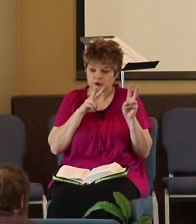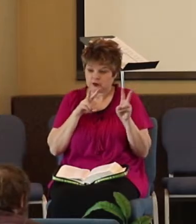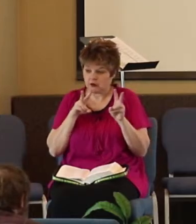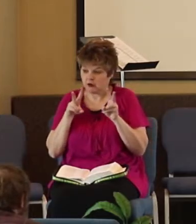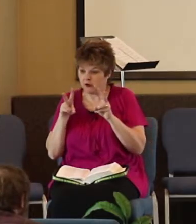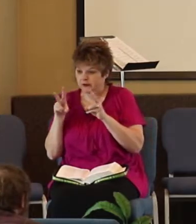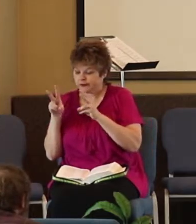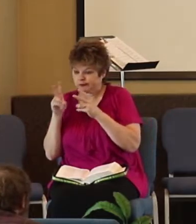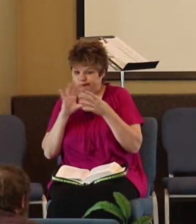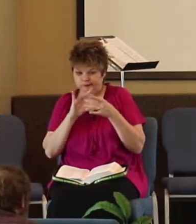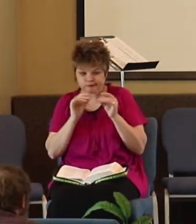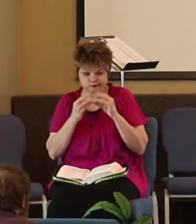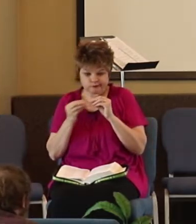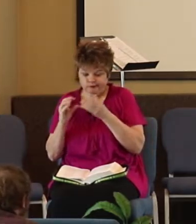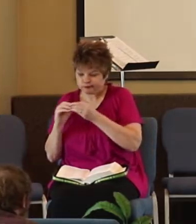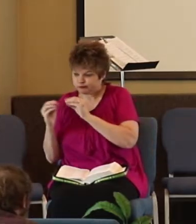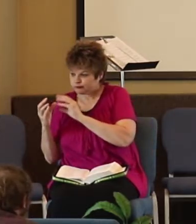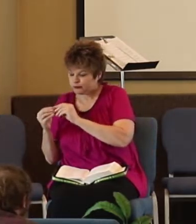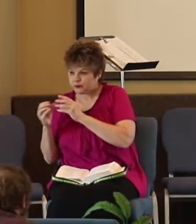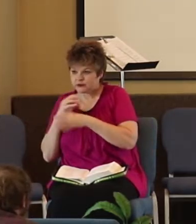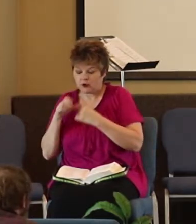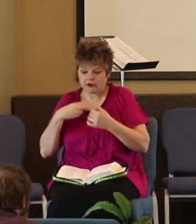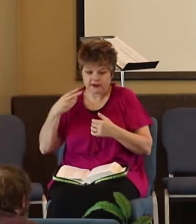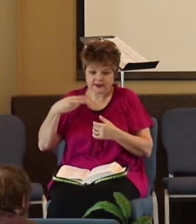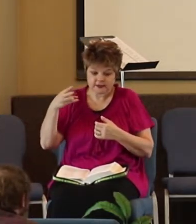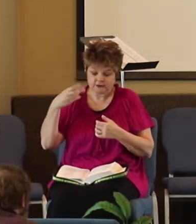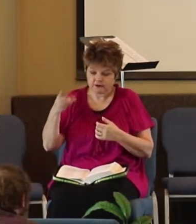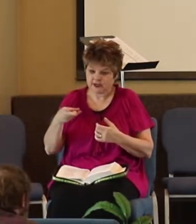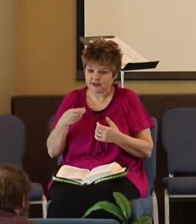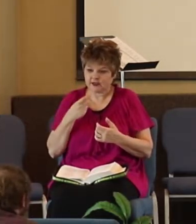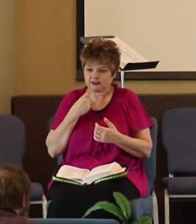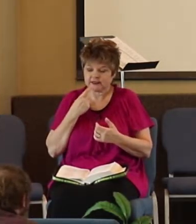of the history, all everything that everyone has done, and I'd go, well,